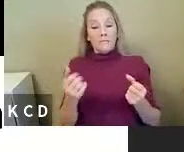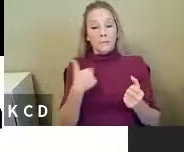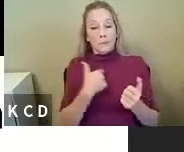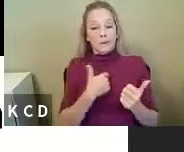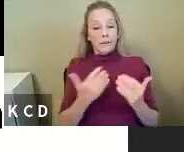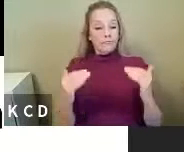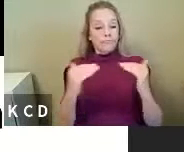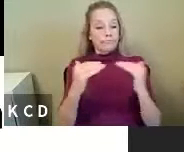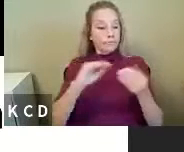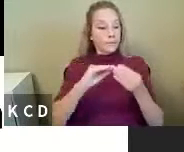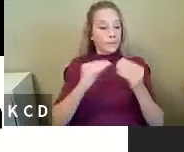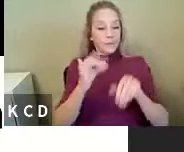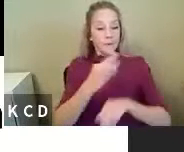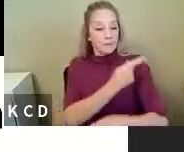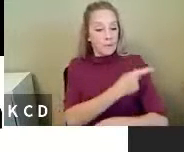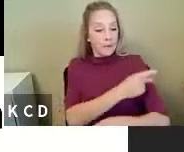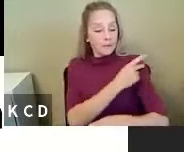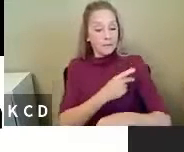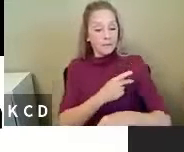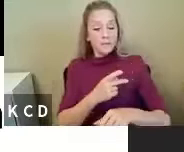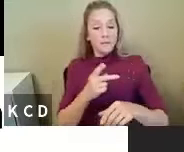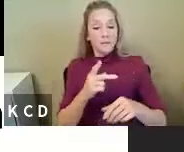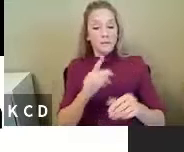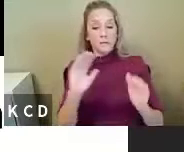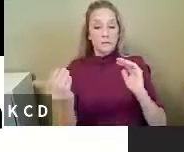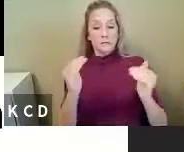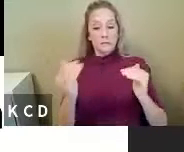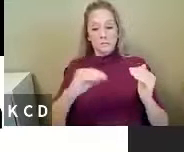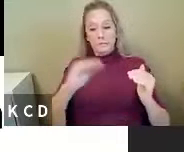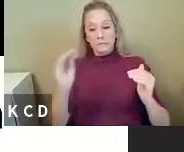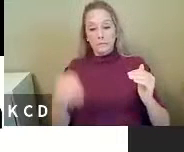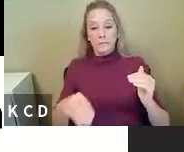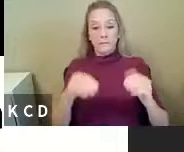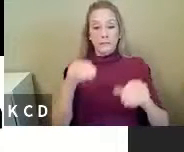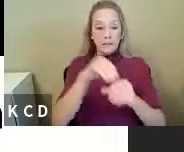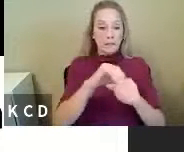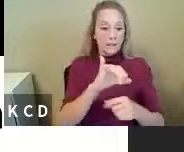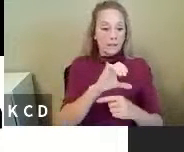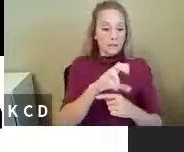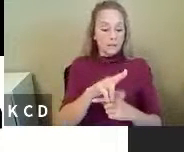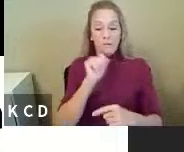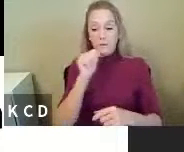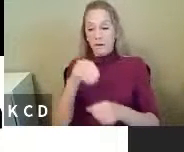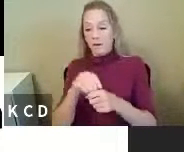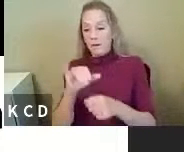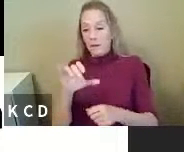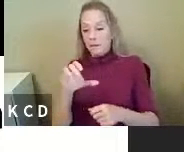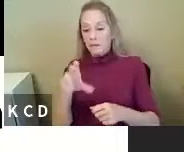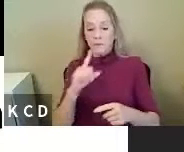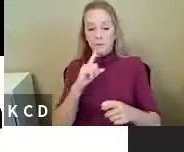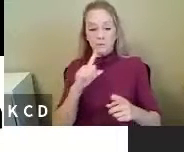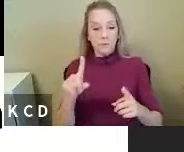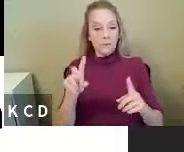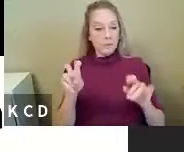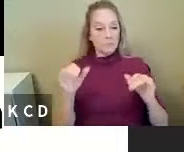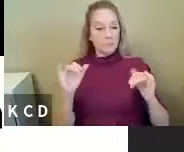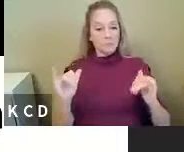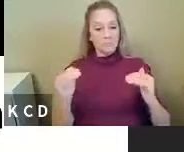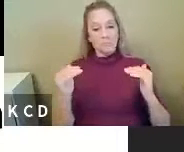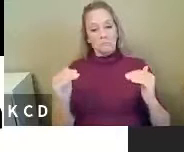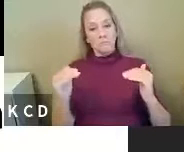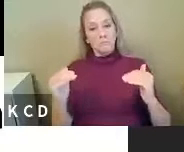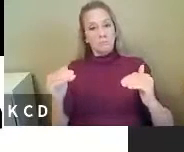the relationship between ICU and non-ICU was pretty steady. So, I mean, this would